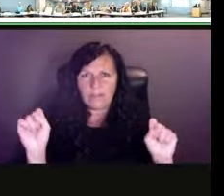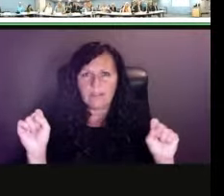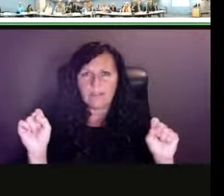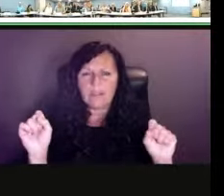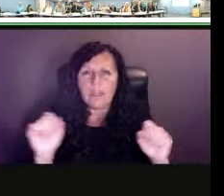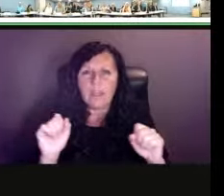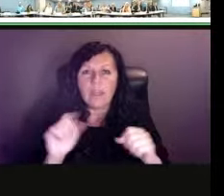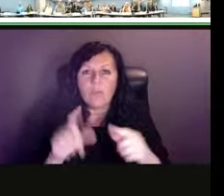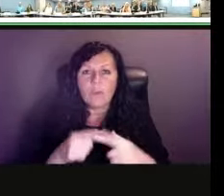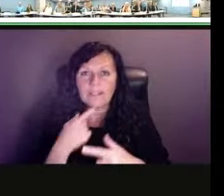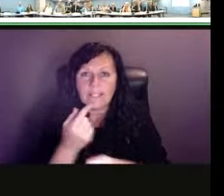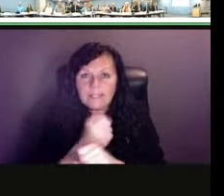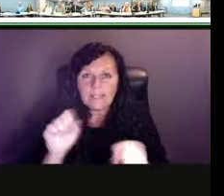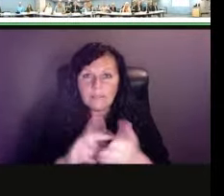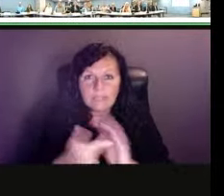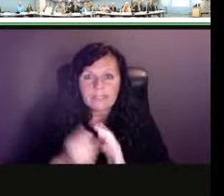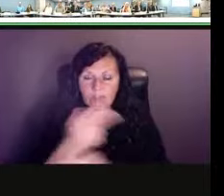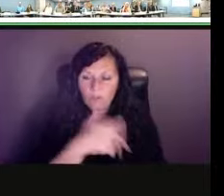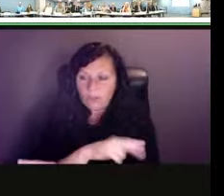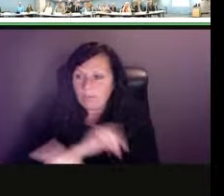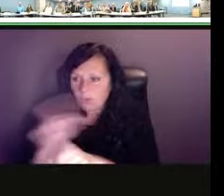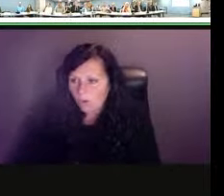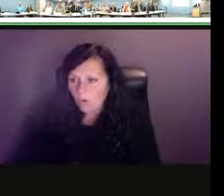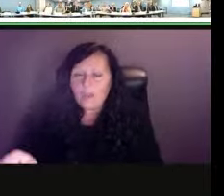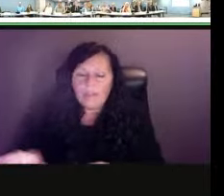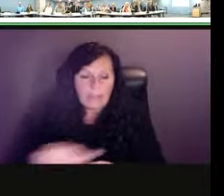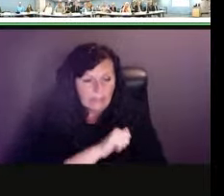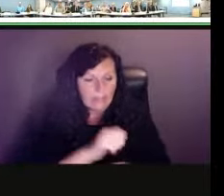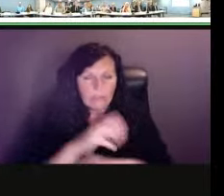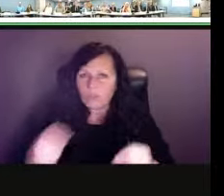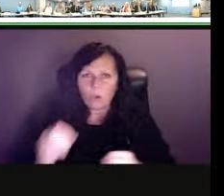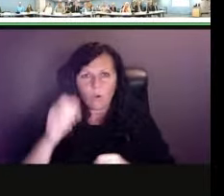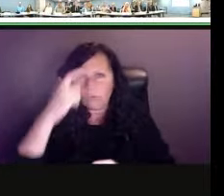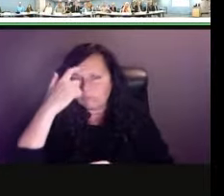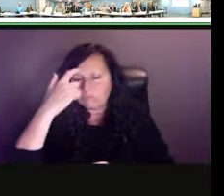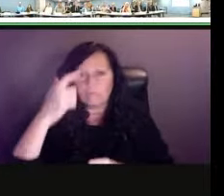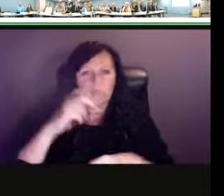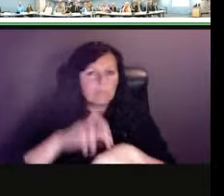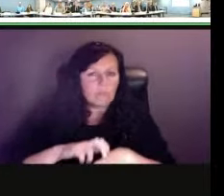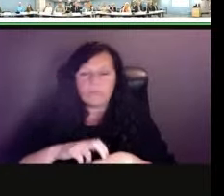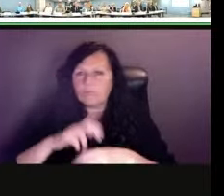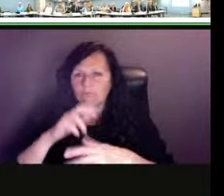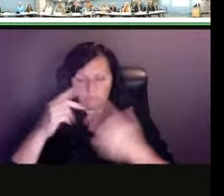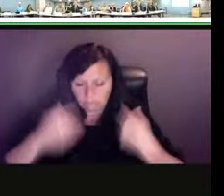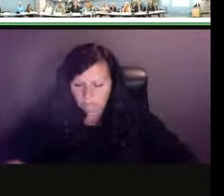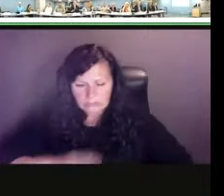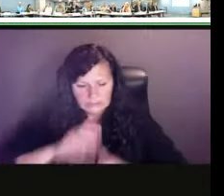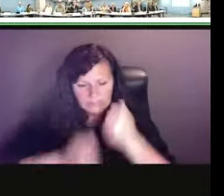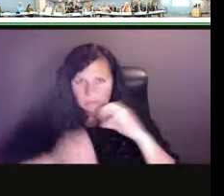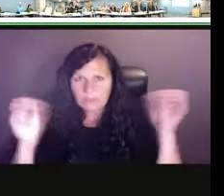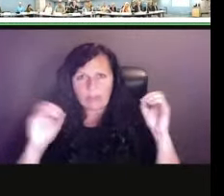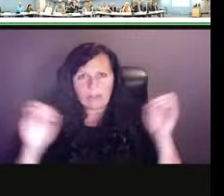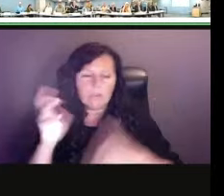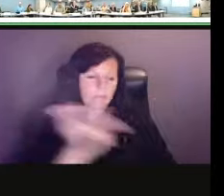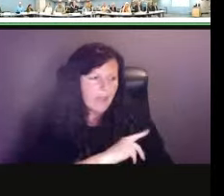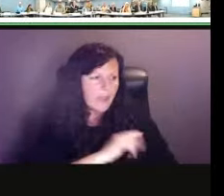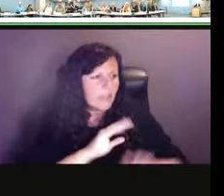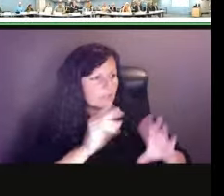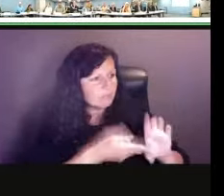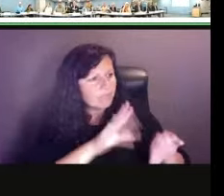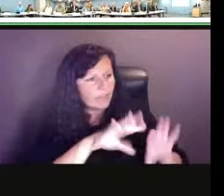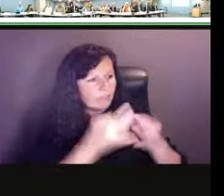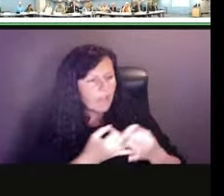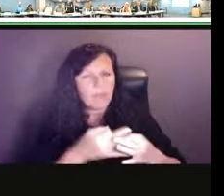mean they walk out of the hospital with no neurological deficit, back to their family, back to their job. You know, they're not, you